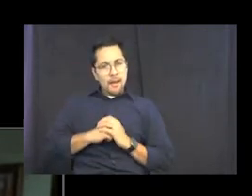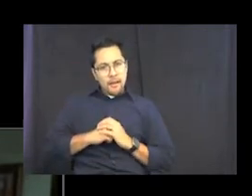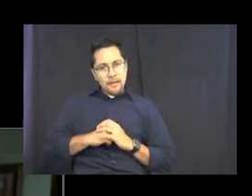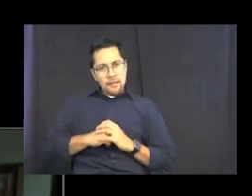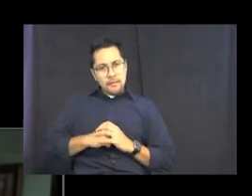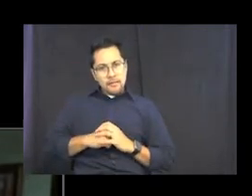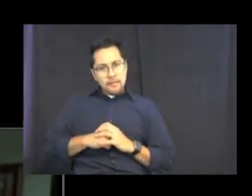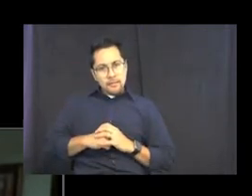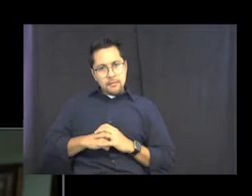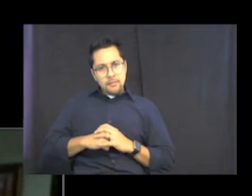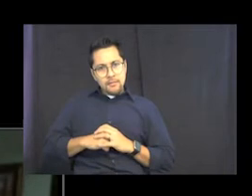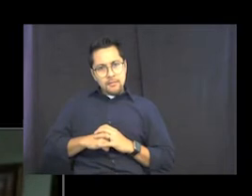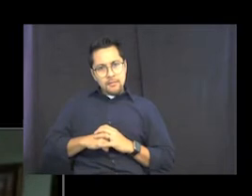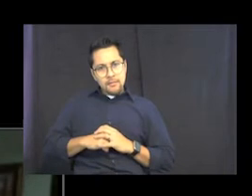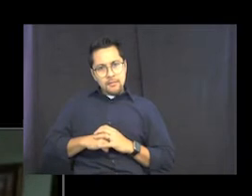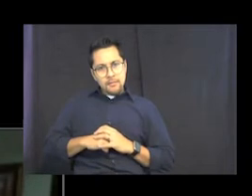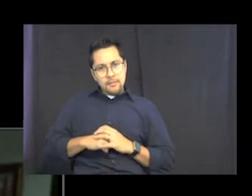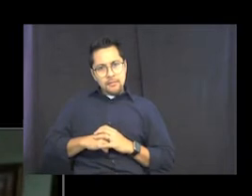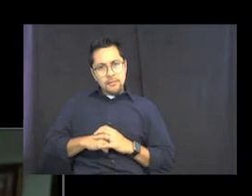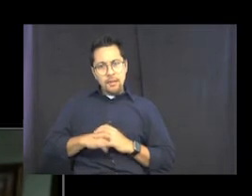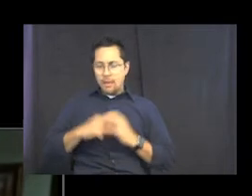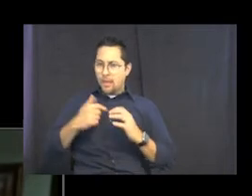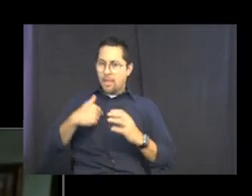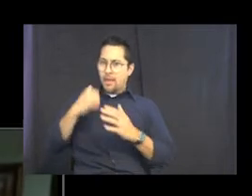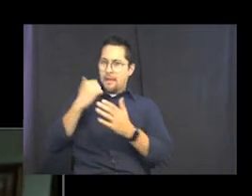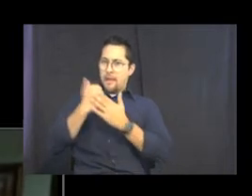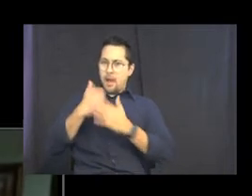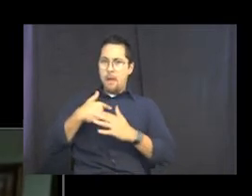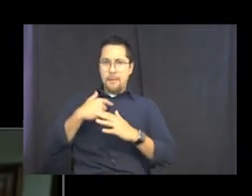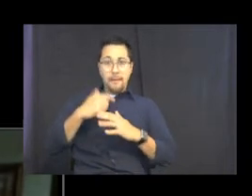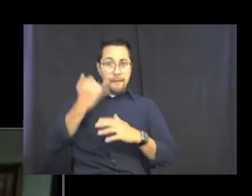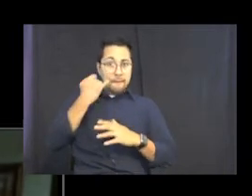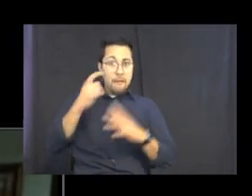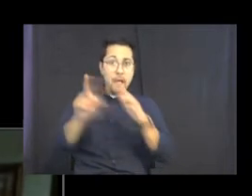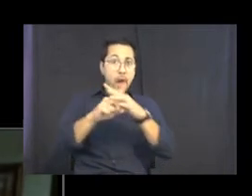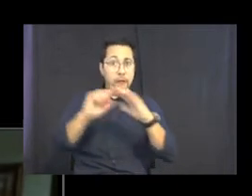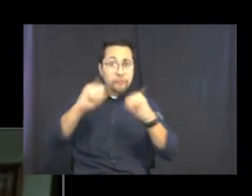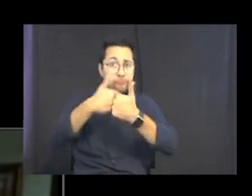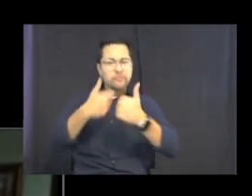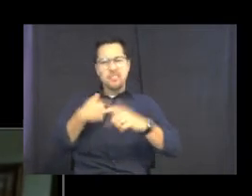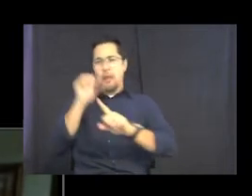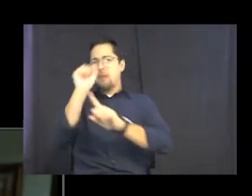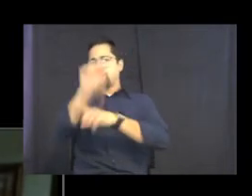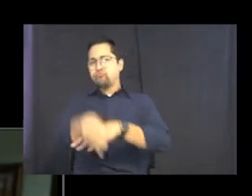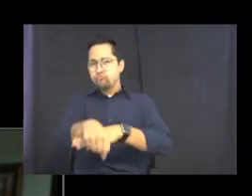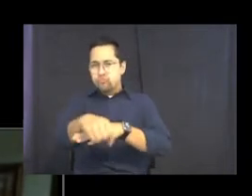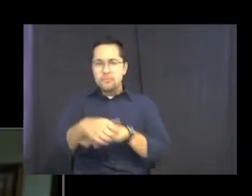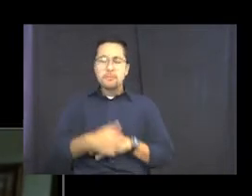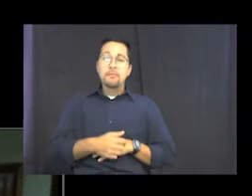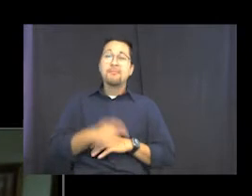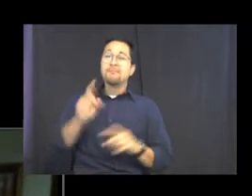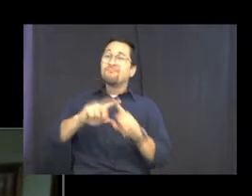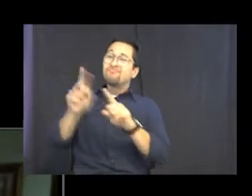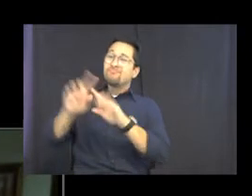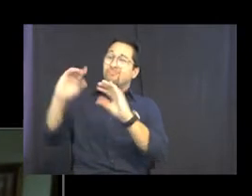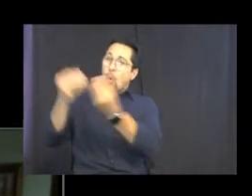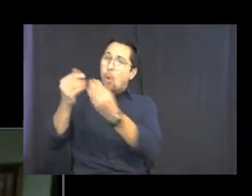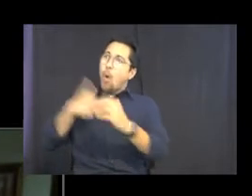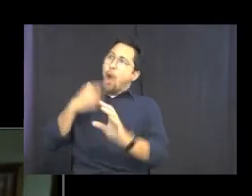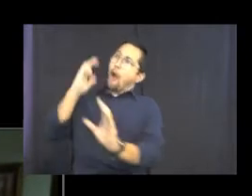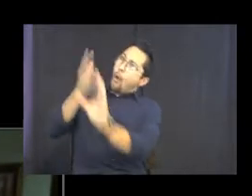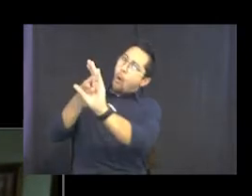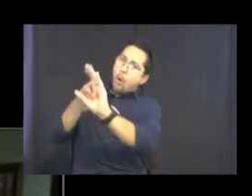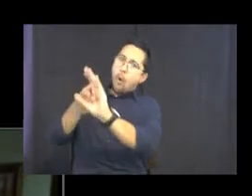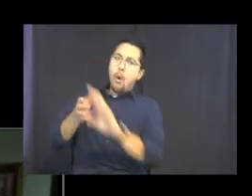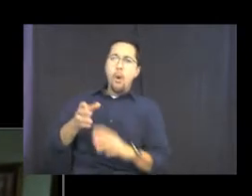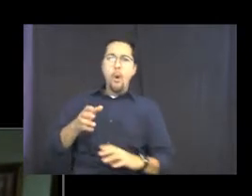the game to overcome challenges. Get involved with organizations and getting to know